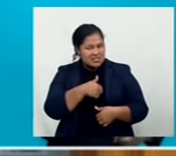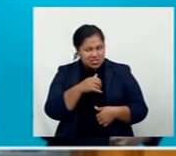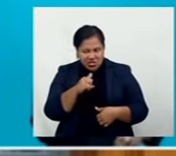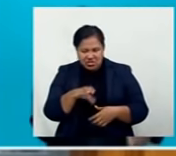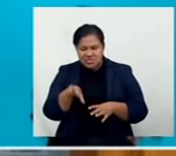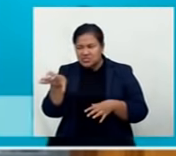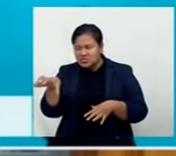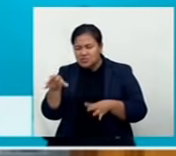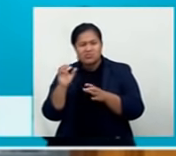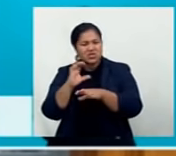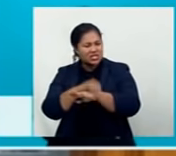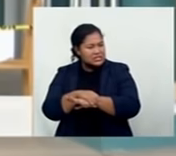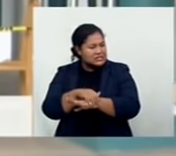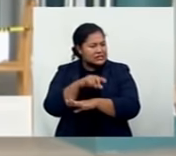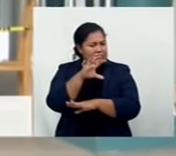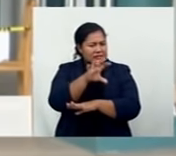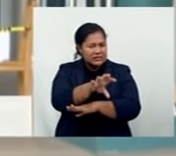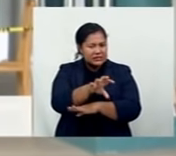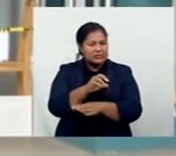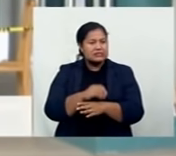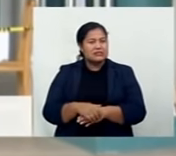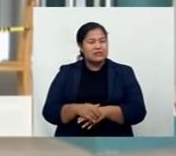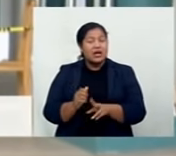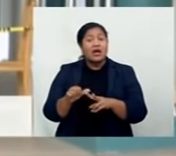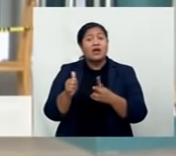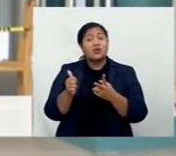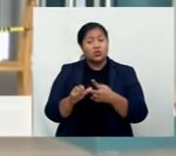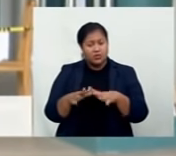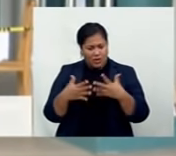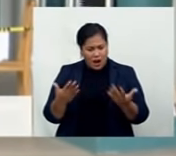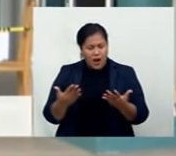police force, and also now that